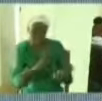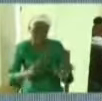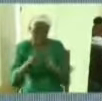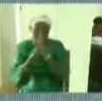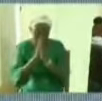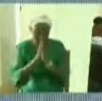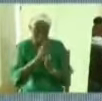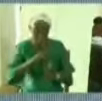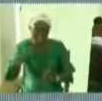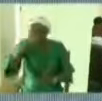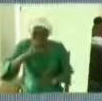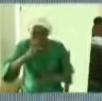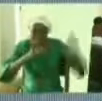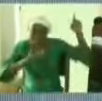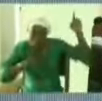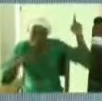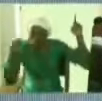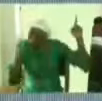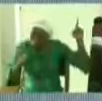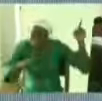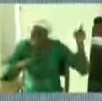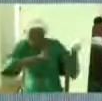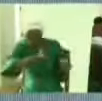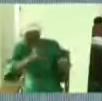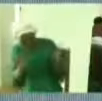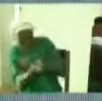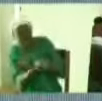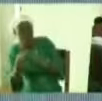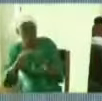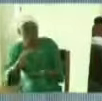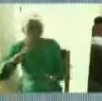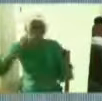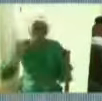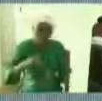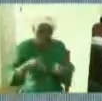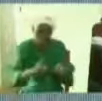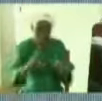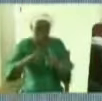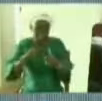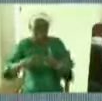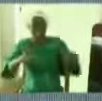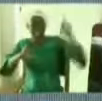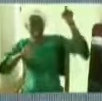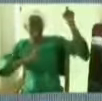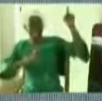face and turn from their wicked ways, then will I hear from heaven